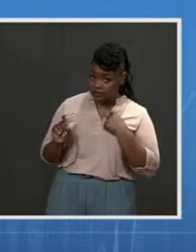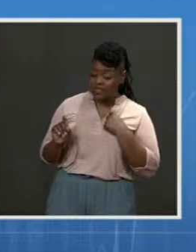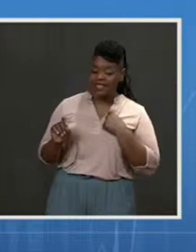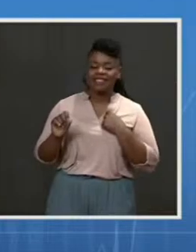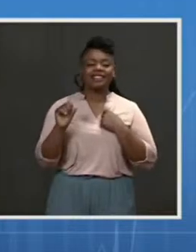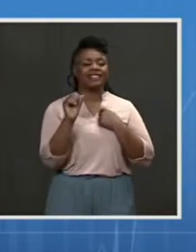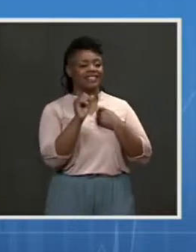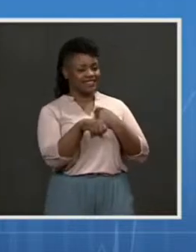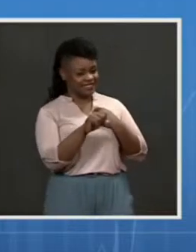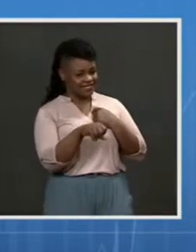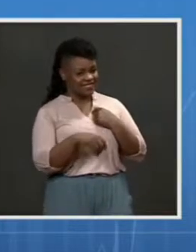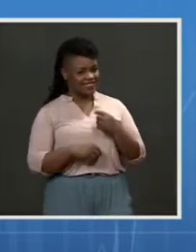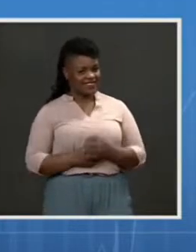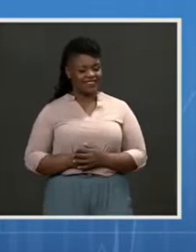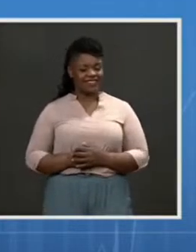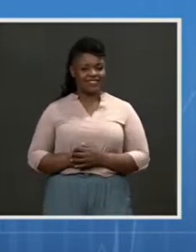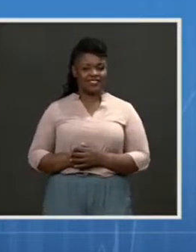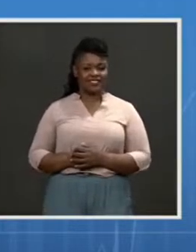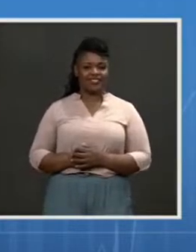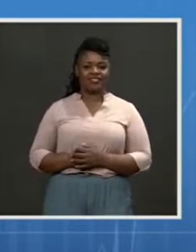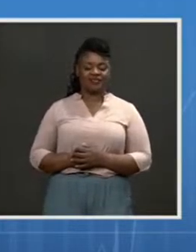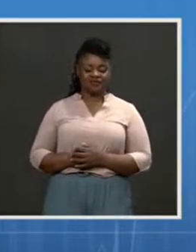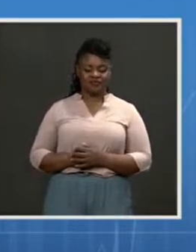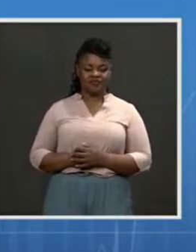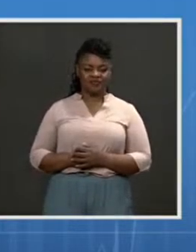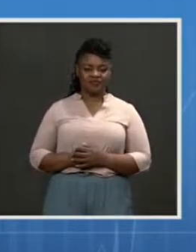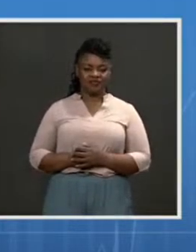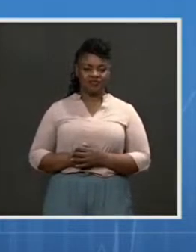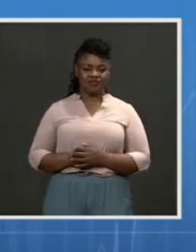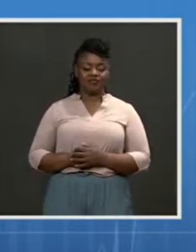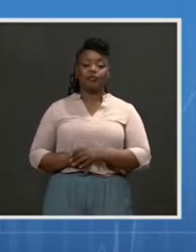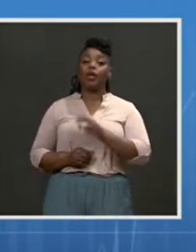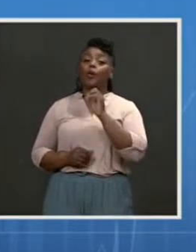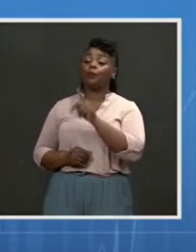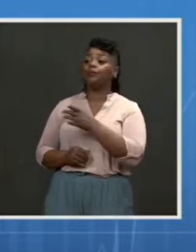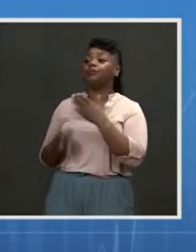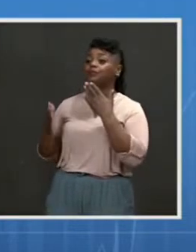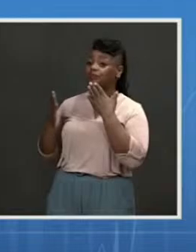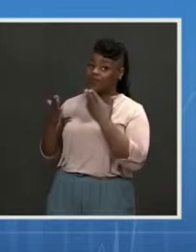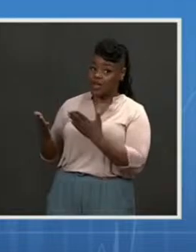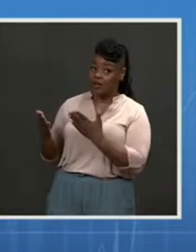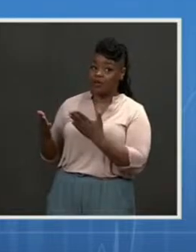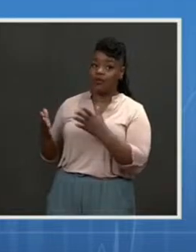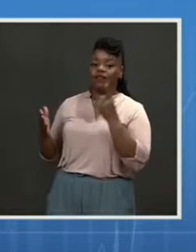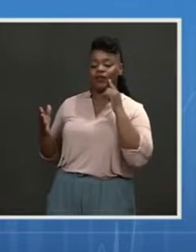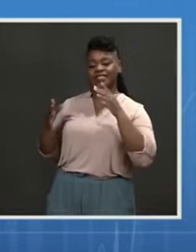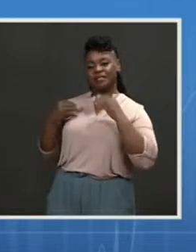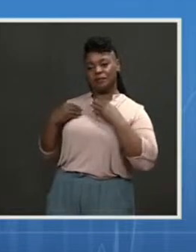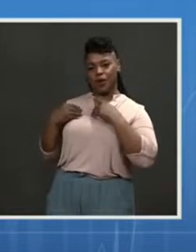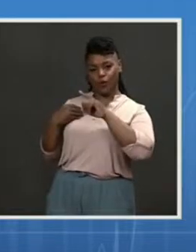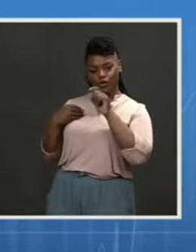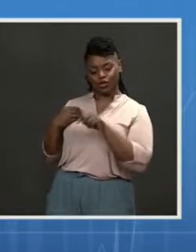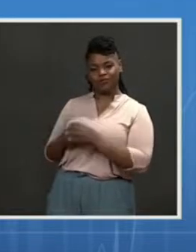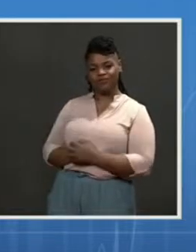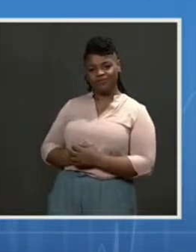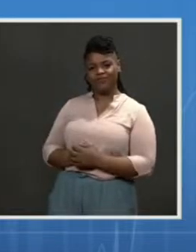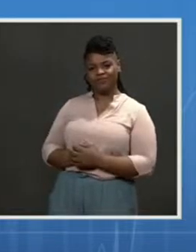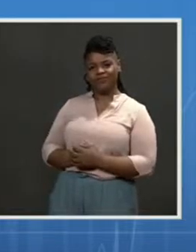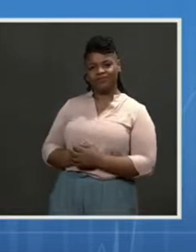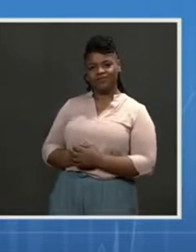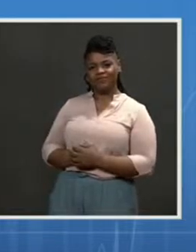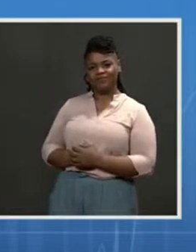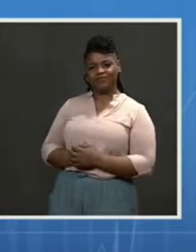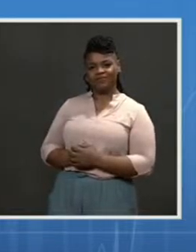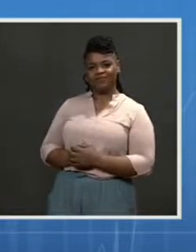can you hear me yes ricardo okay well thank you for uh taking my question and as i listen to